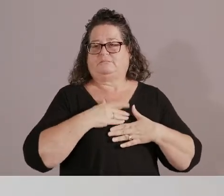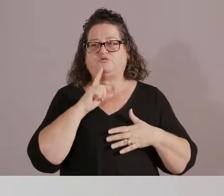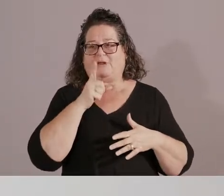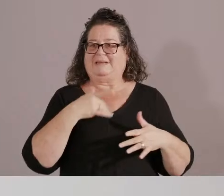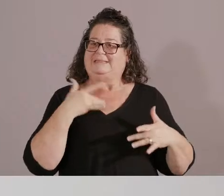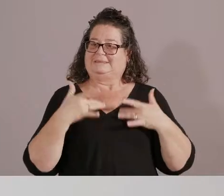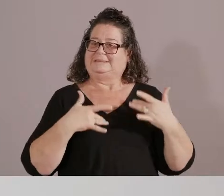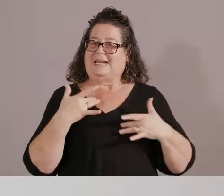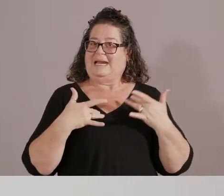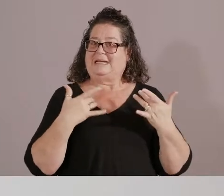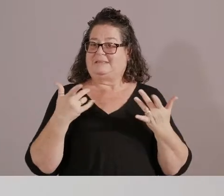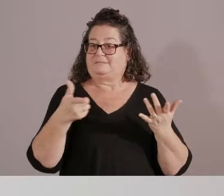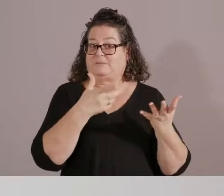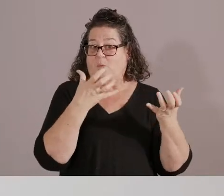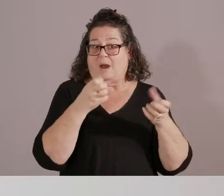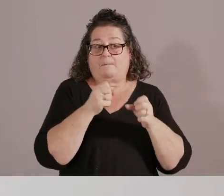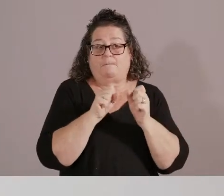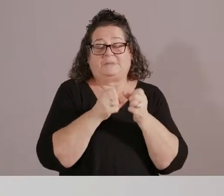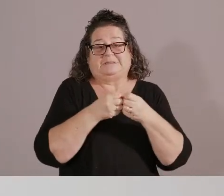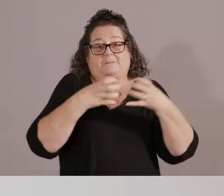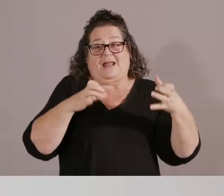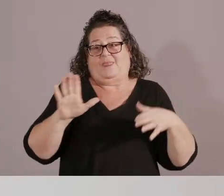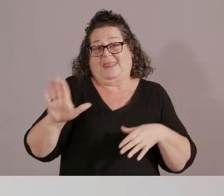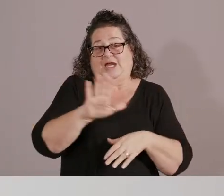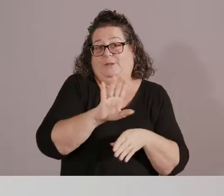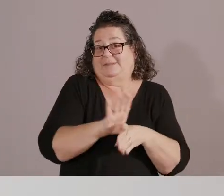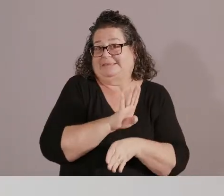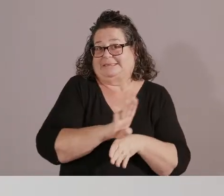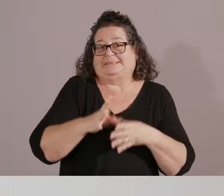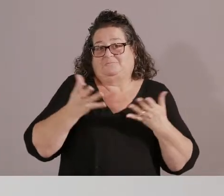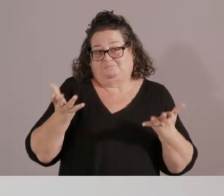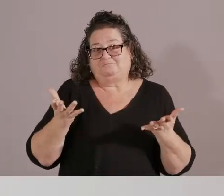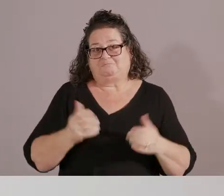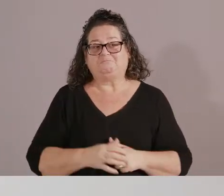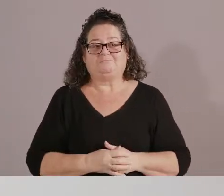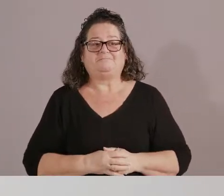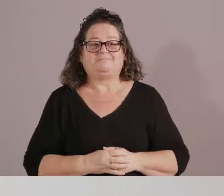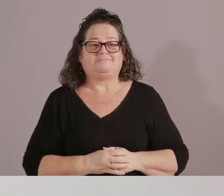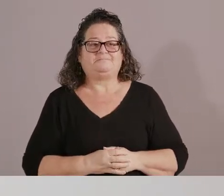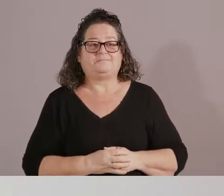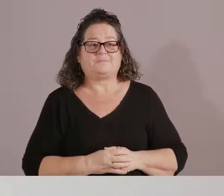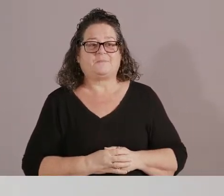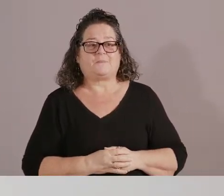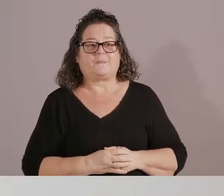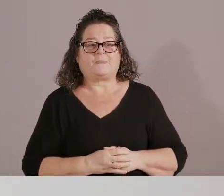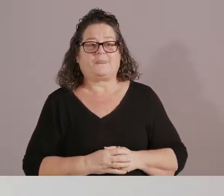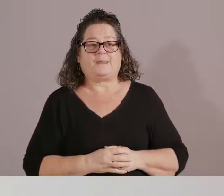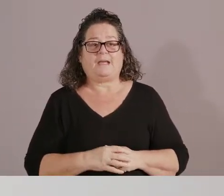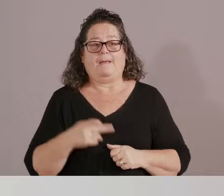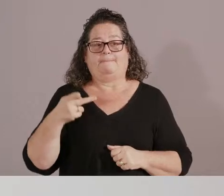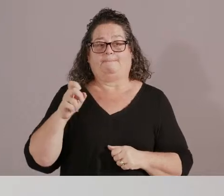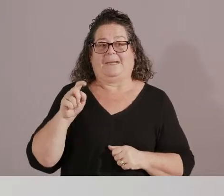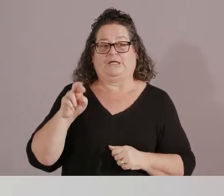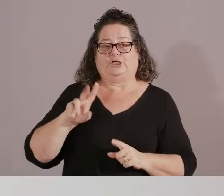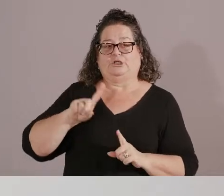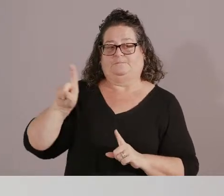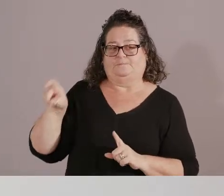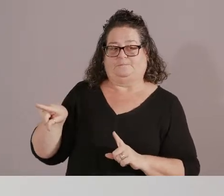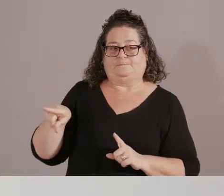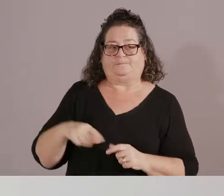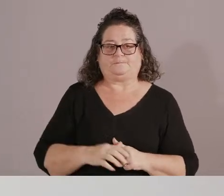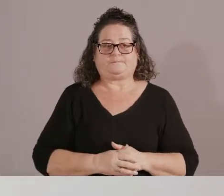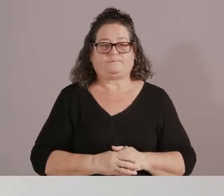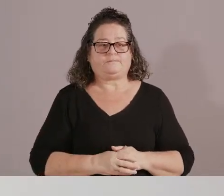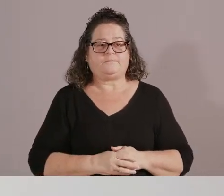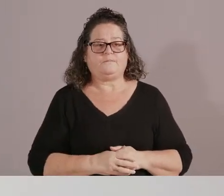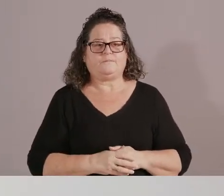Thanks, Dr. Chris. Welcome. Peter Seymour. Hi, Peter. Hello, doctor. Good afternoon. So we were talking about limited